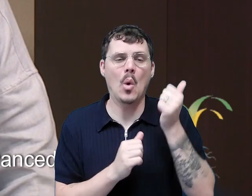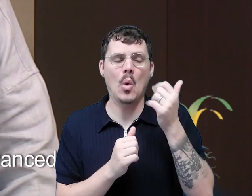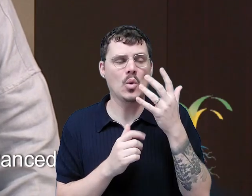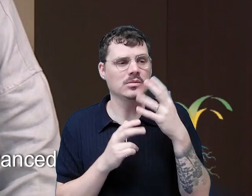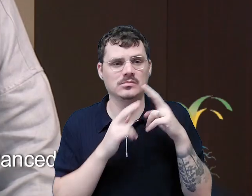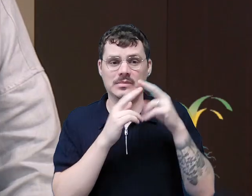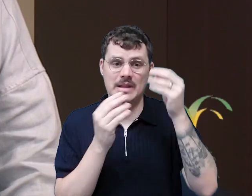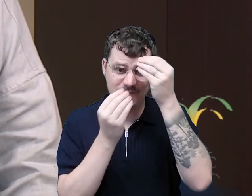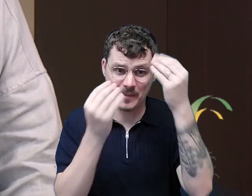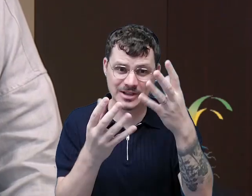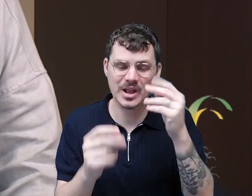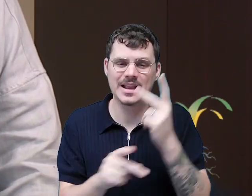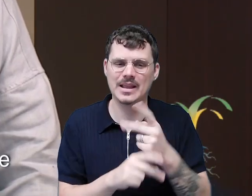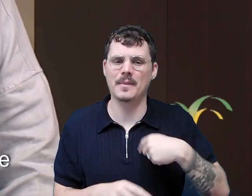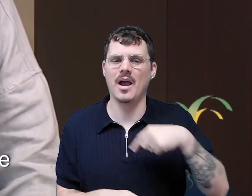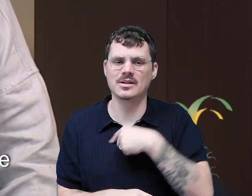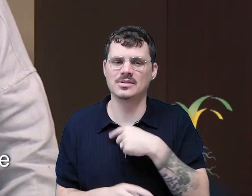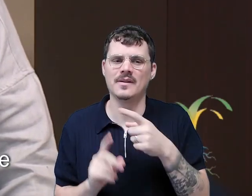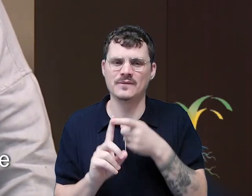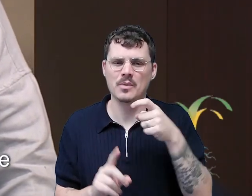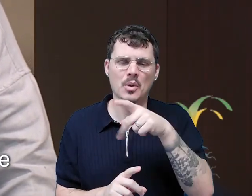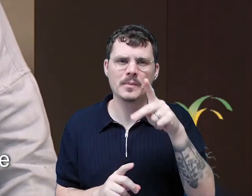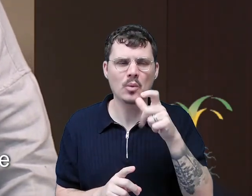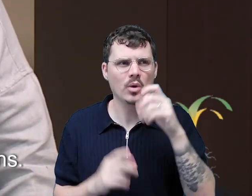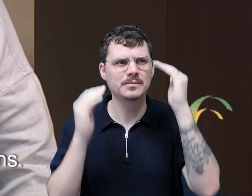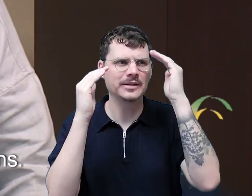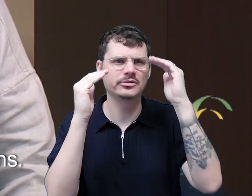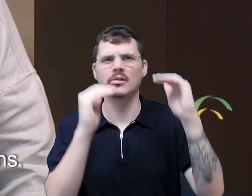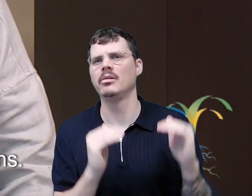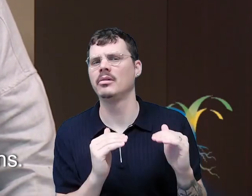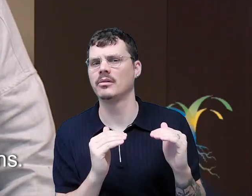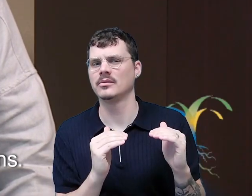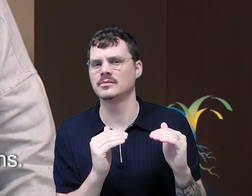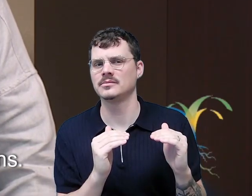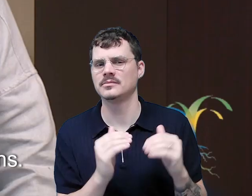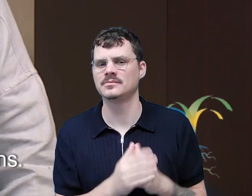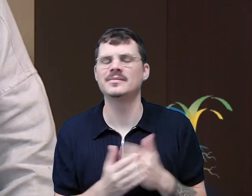have the most advanced information and they'll keep us from those inappropriately low